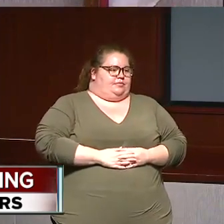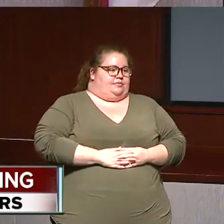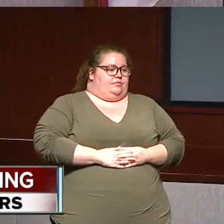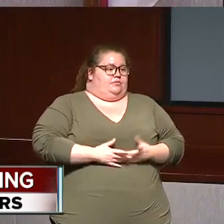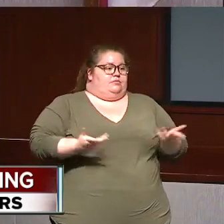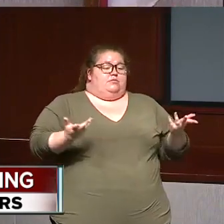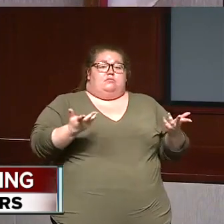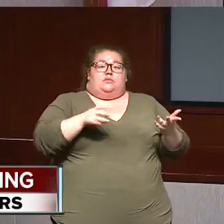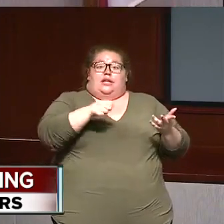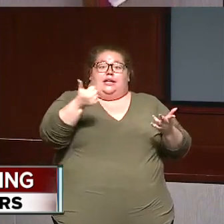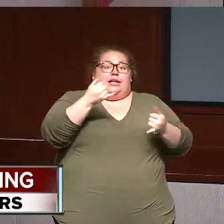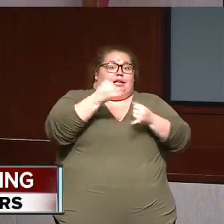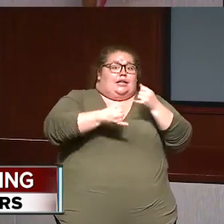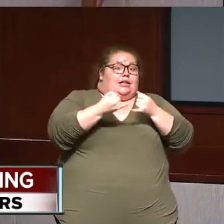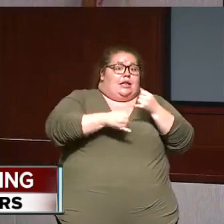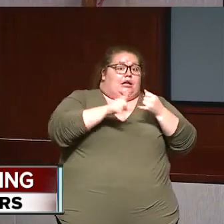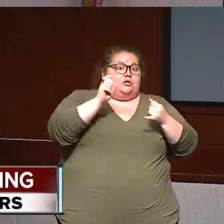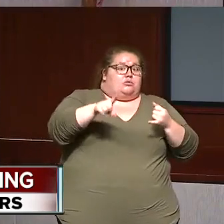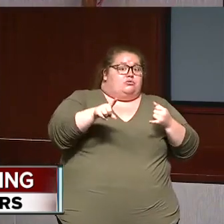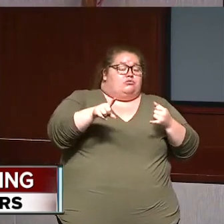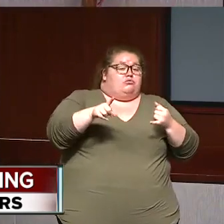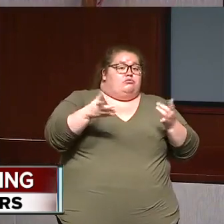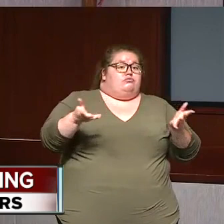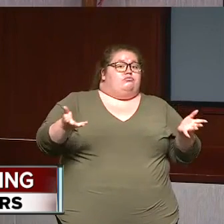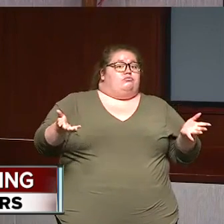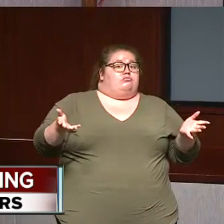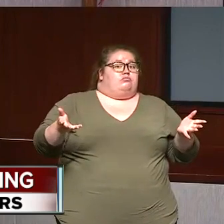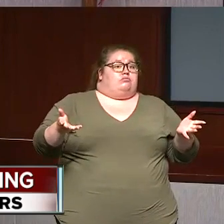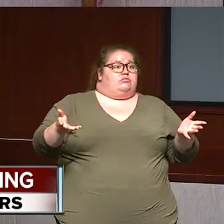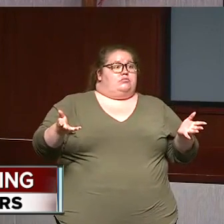Any other last questions before we conclude?